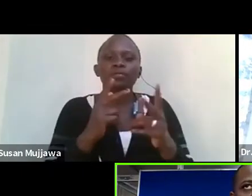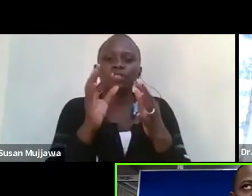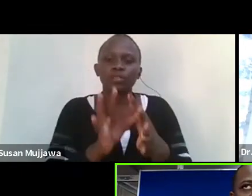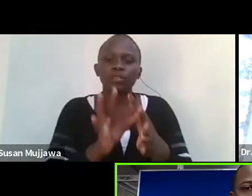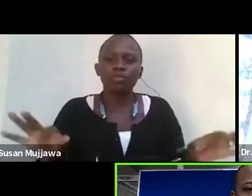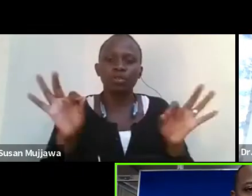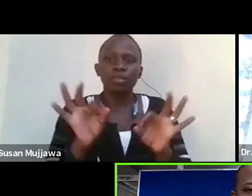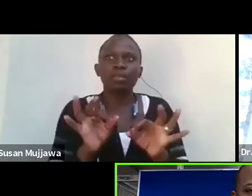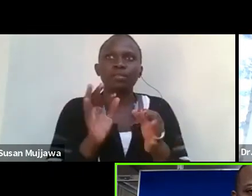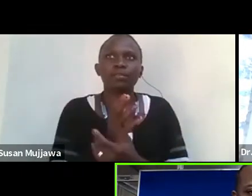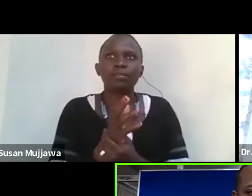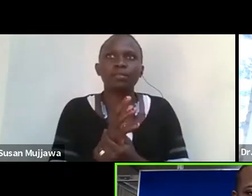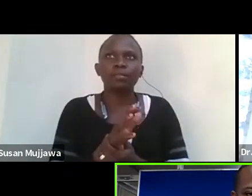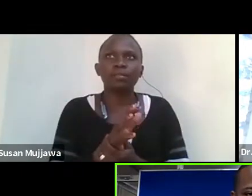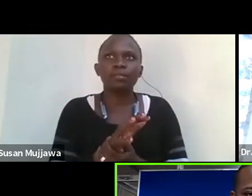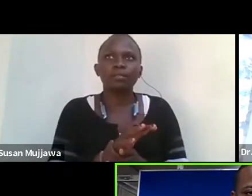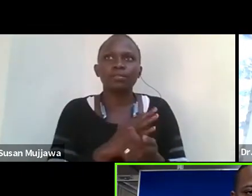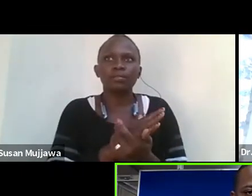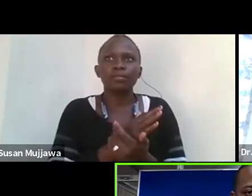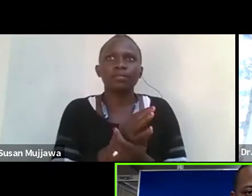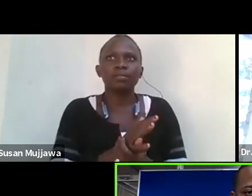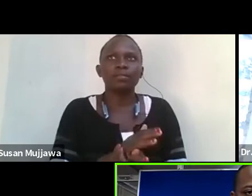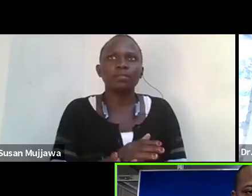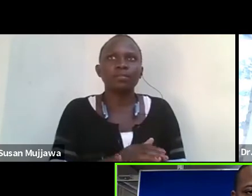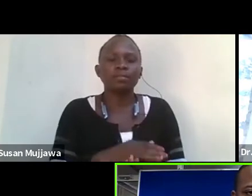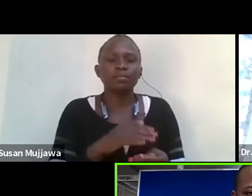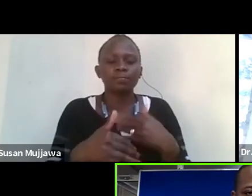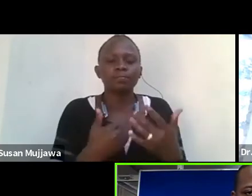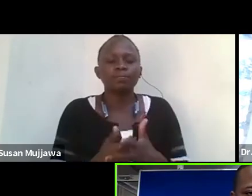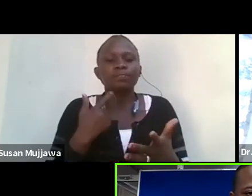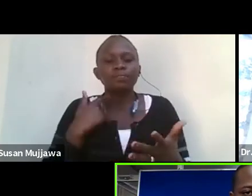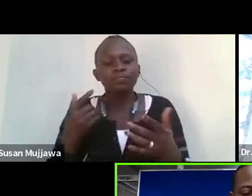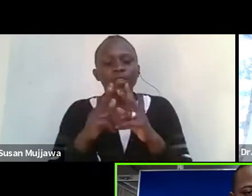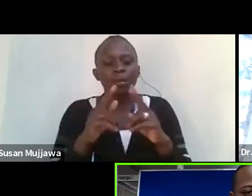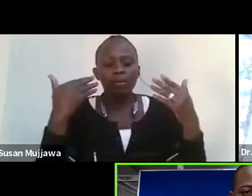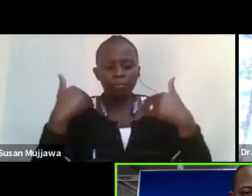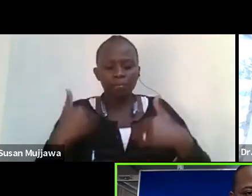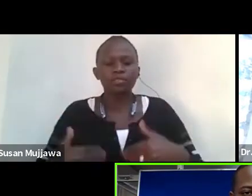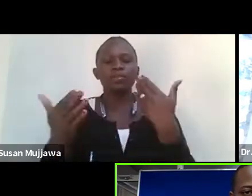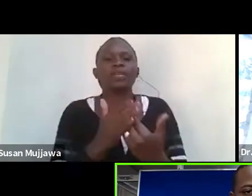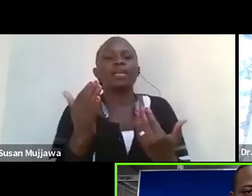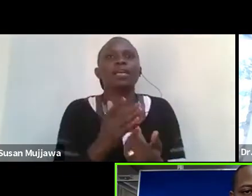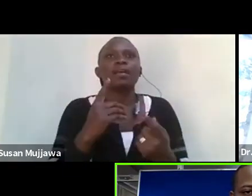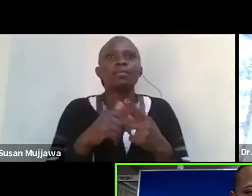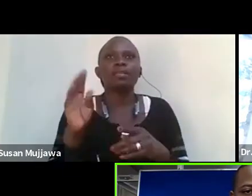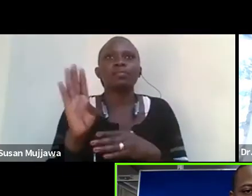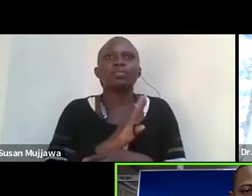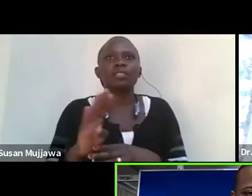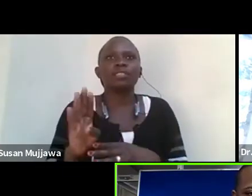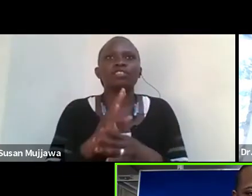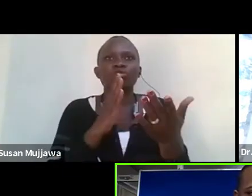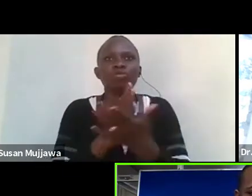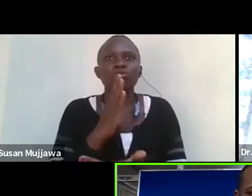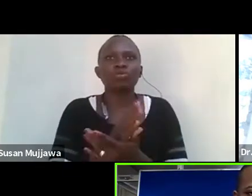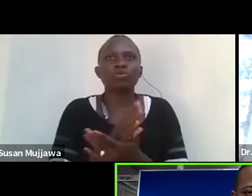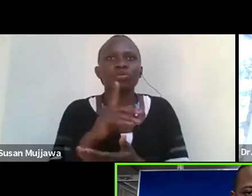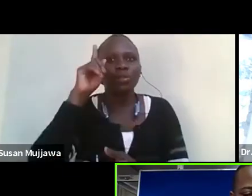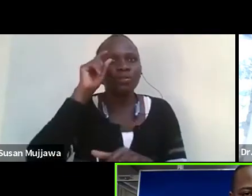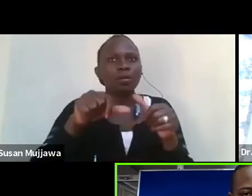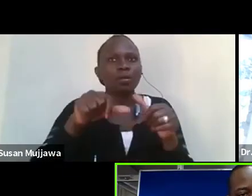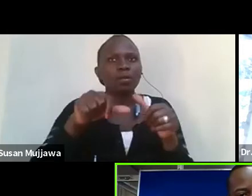because we are a business, when you talk about personal care, we are businesses that probably import about 80% of